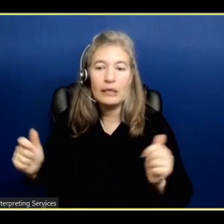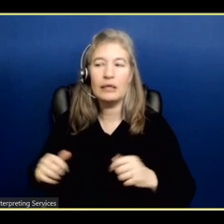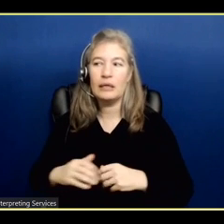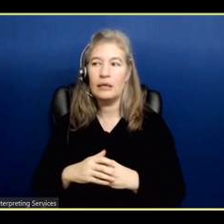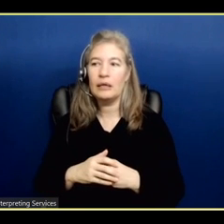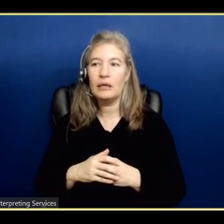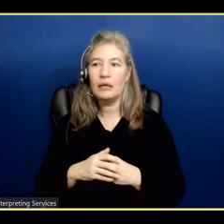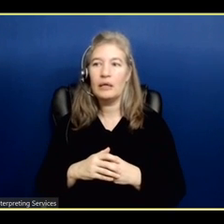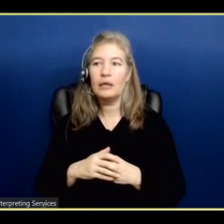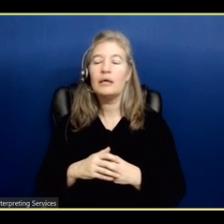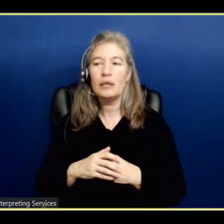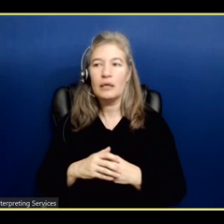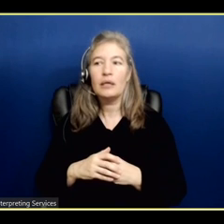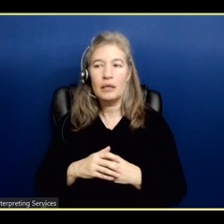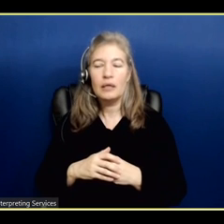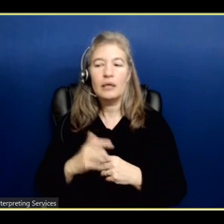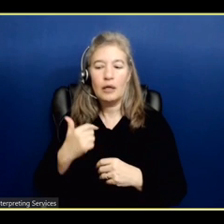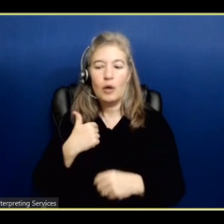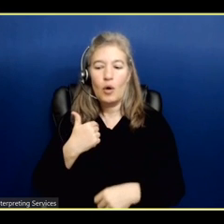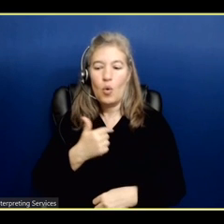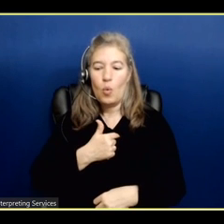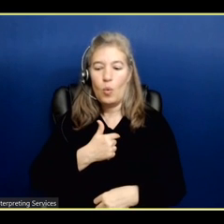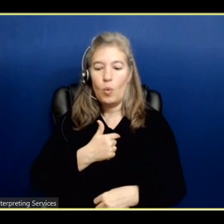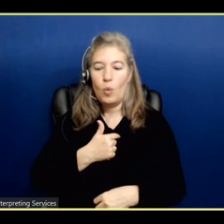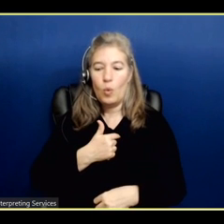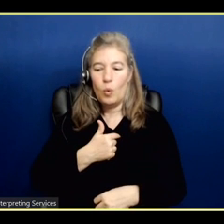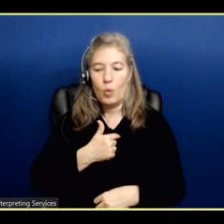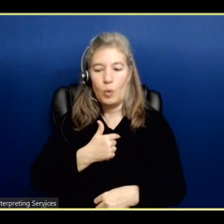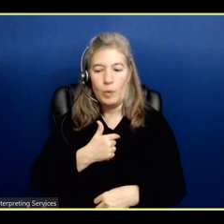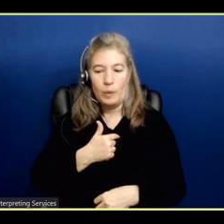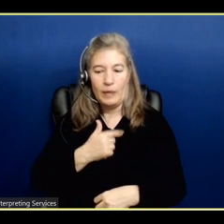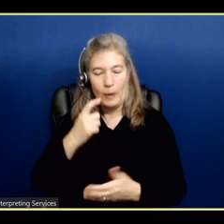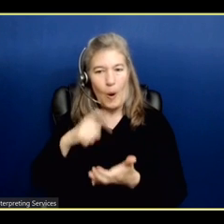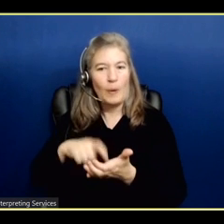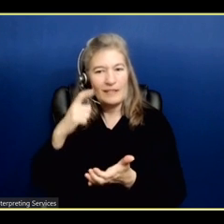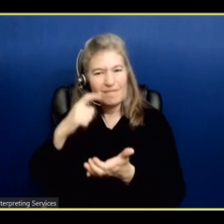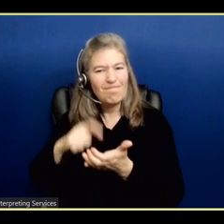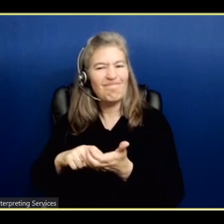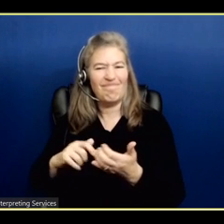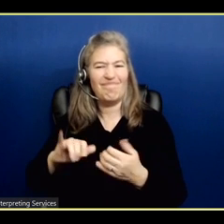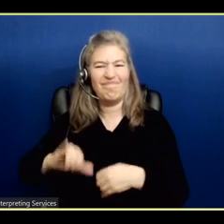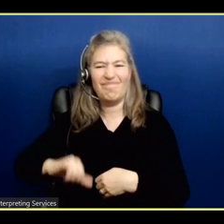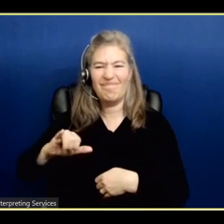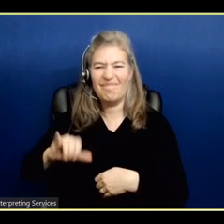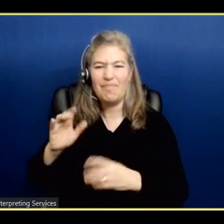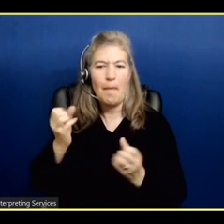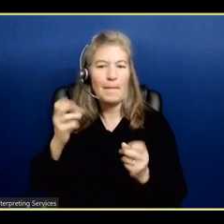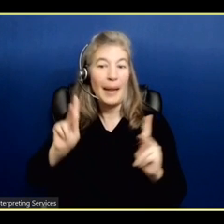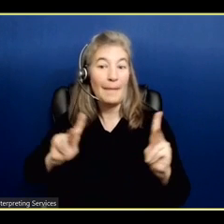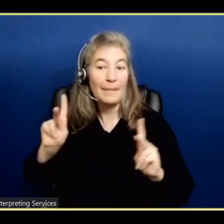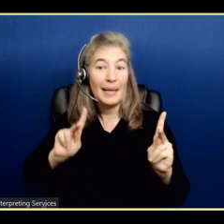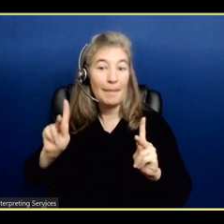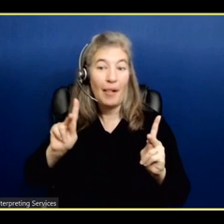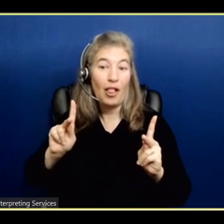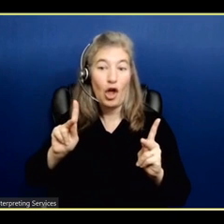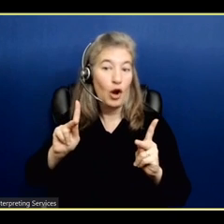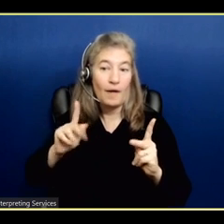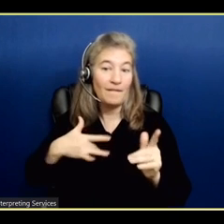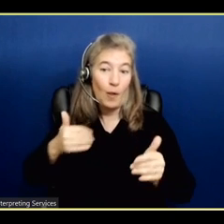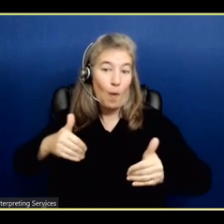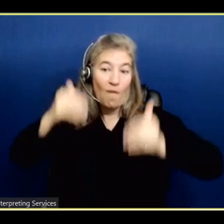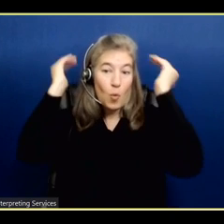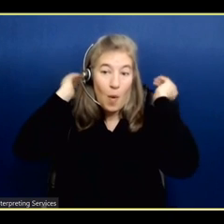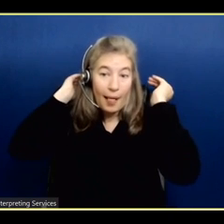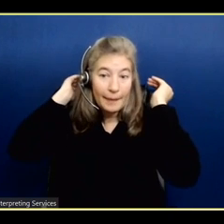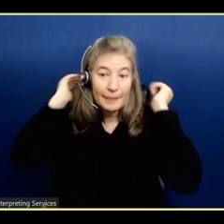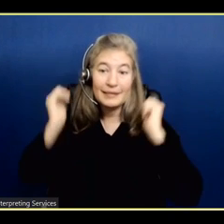next question, this is for anyone who's presenting here. So can funders think about universal applications